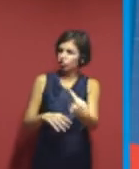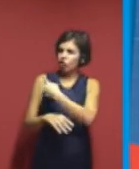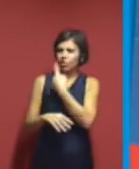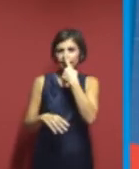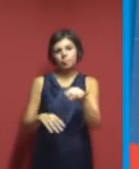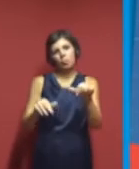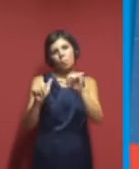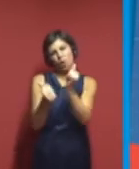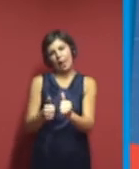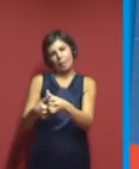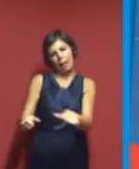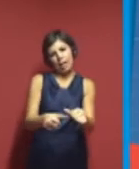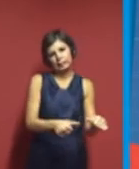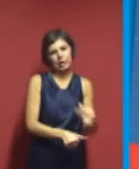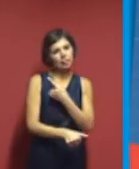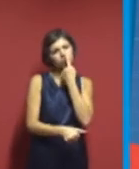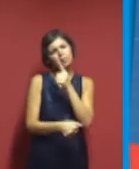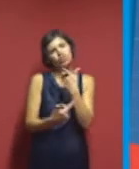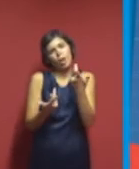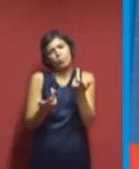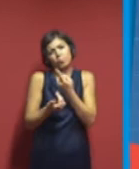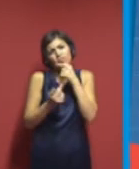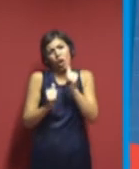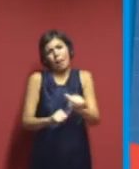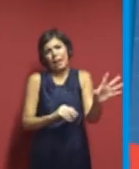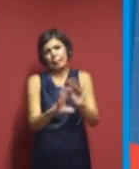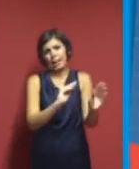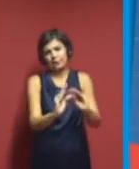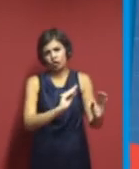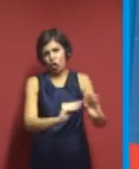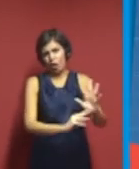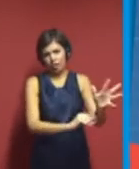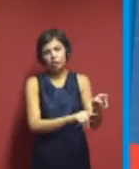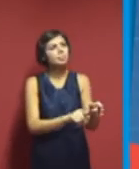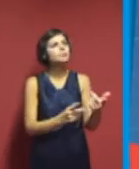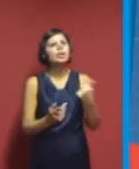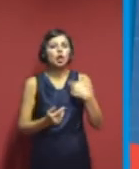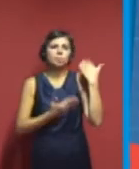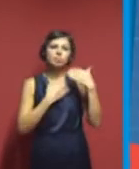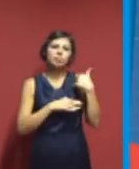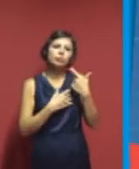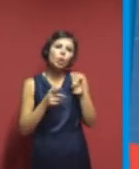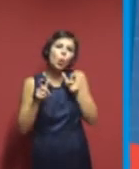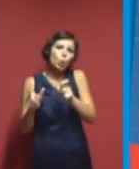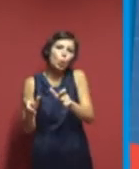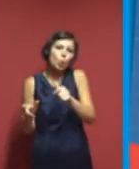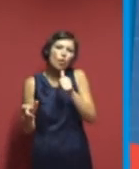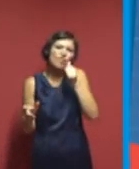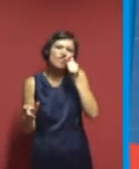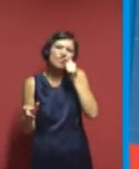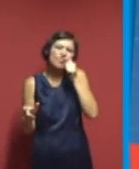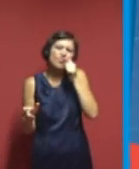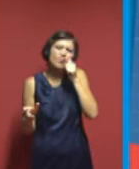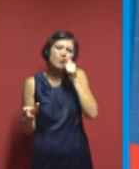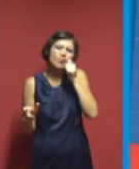I've been doing quite a lot of work in the design fiction field, and my blog is full of design fictions, and if you want to